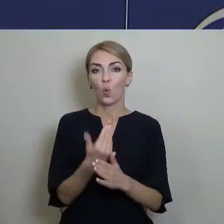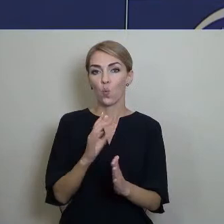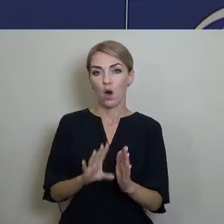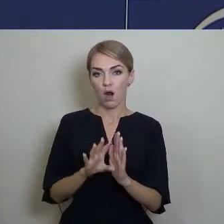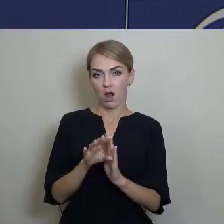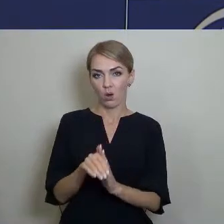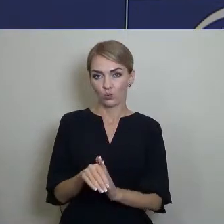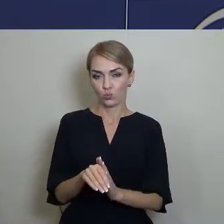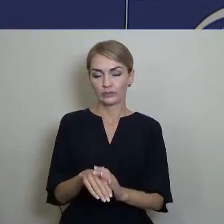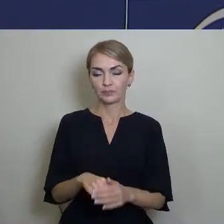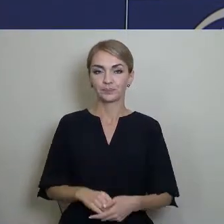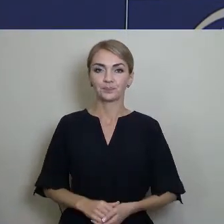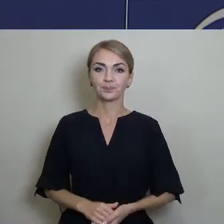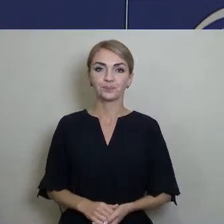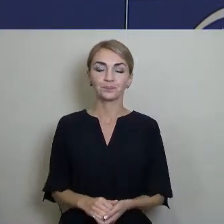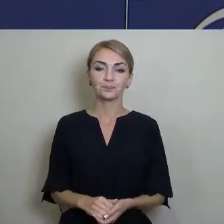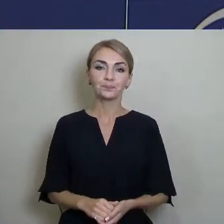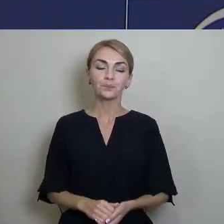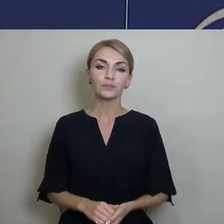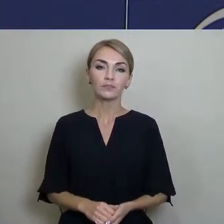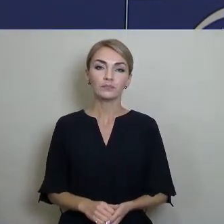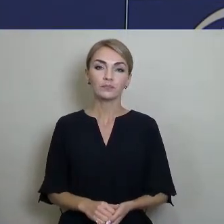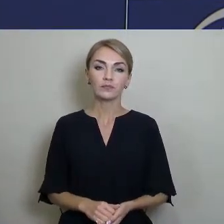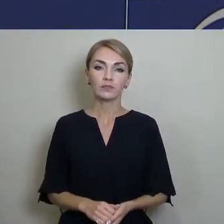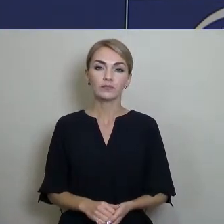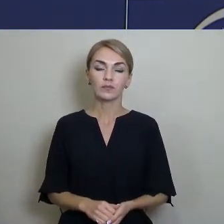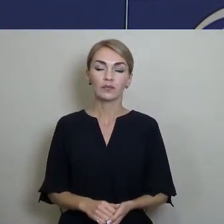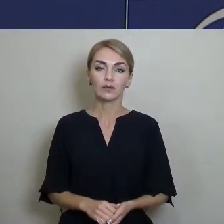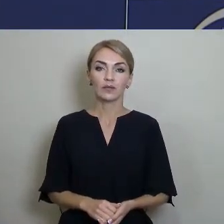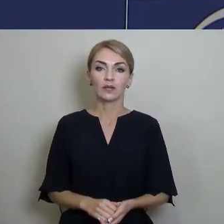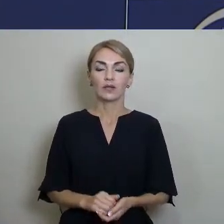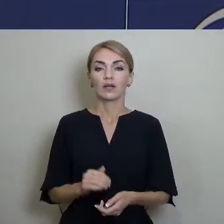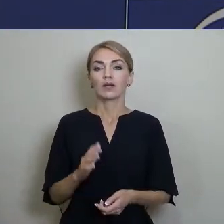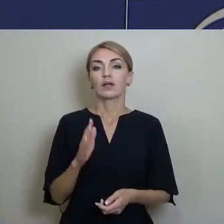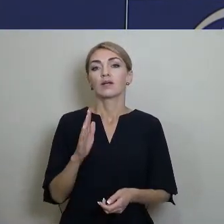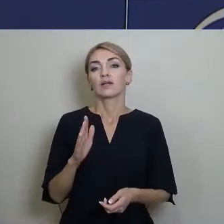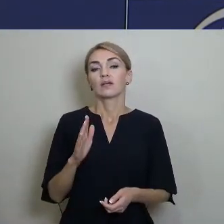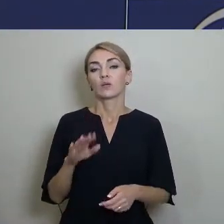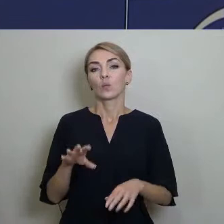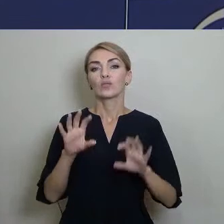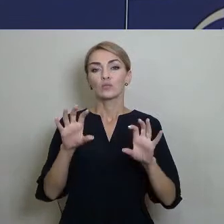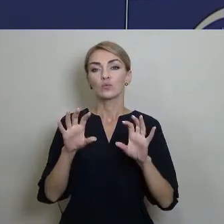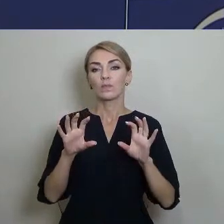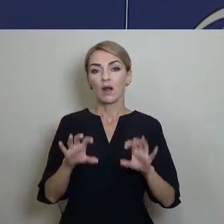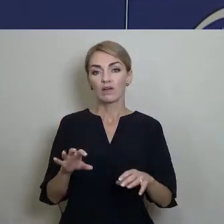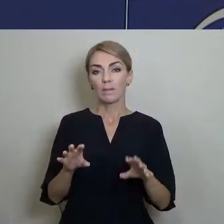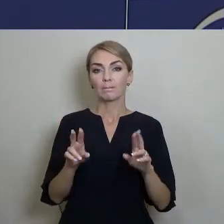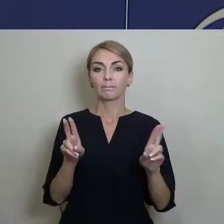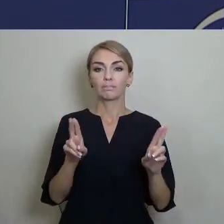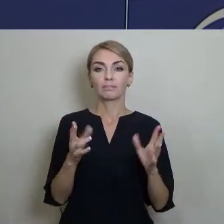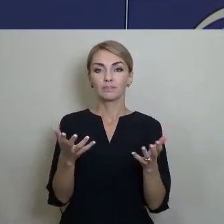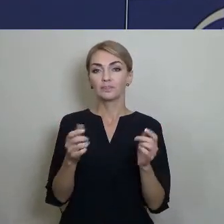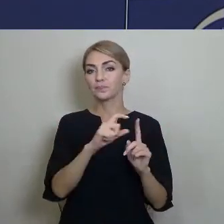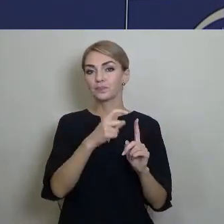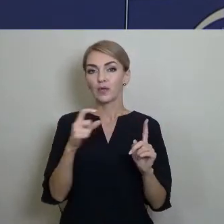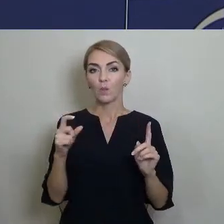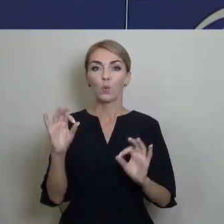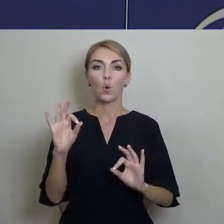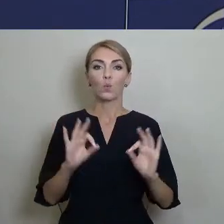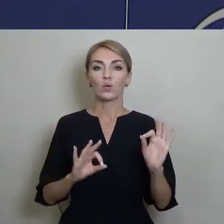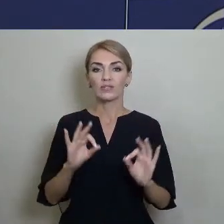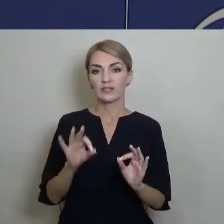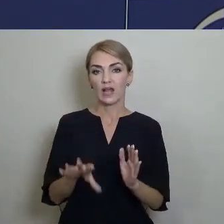open ballot list is a Ukrainian know-how to a big extent, because in the theory of constitutional law they